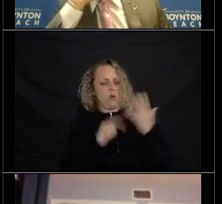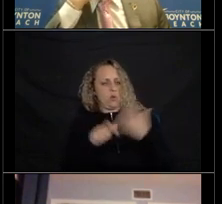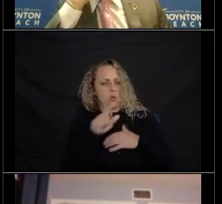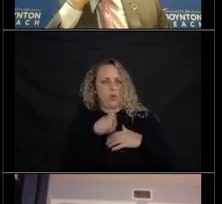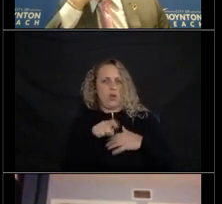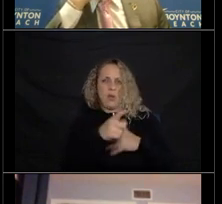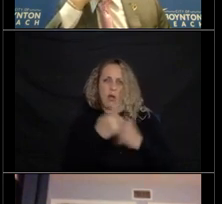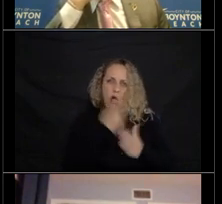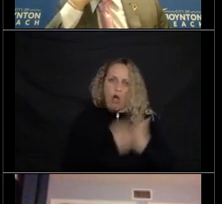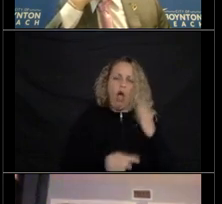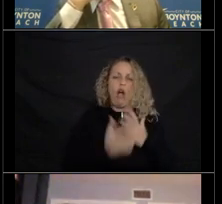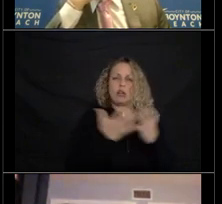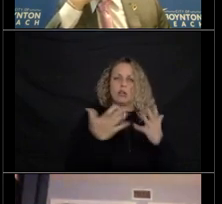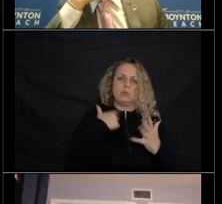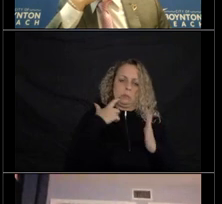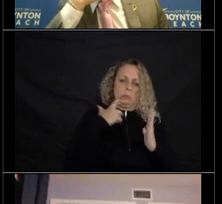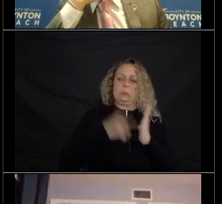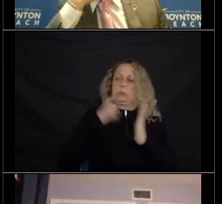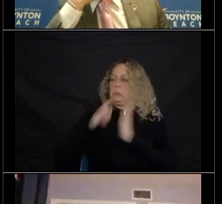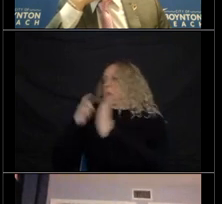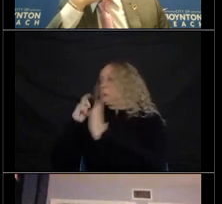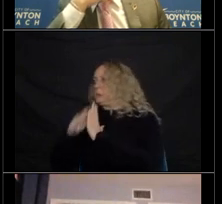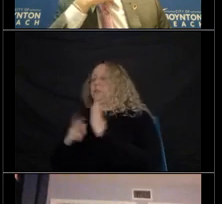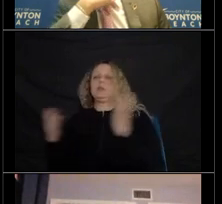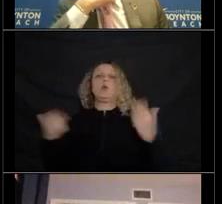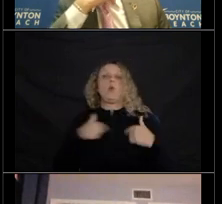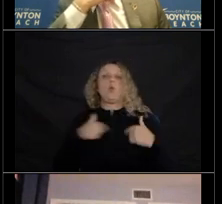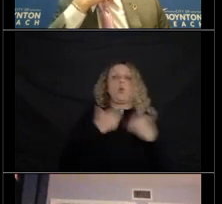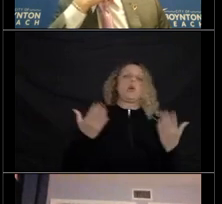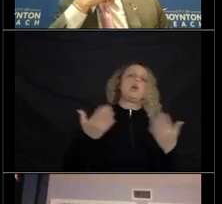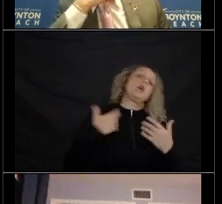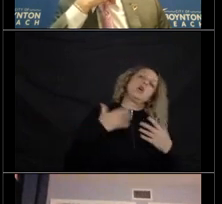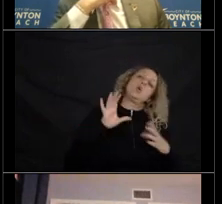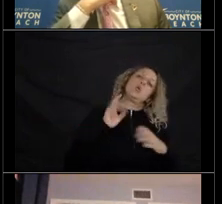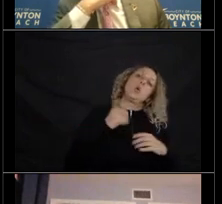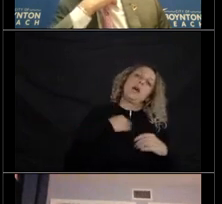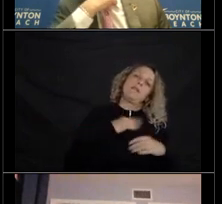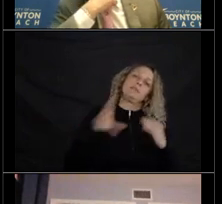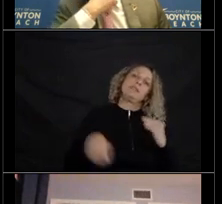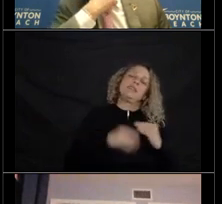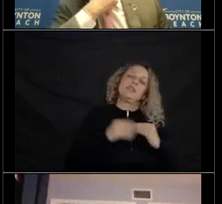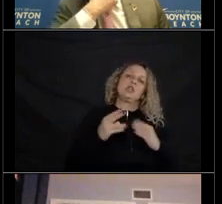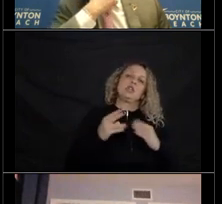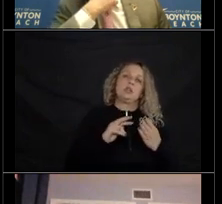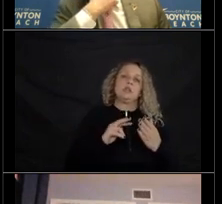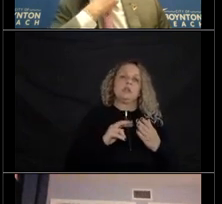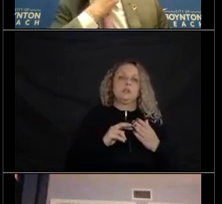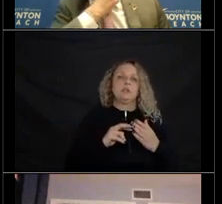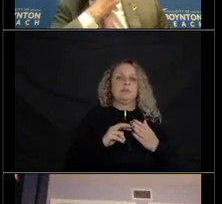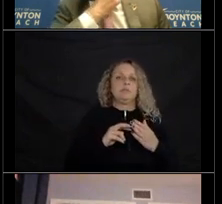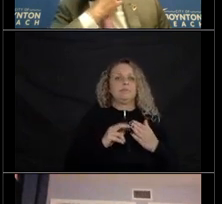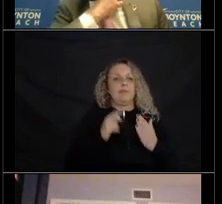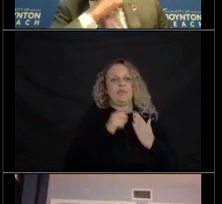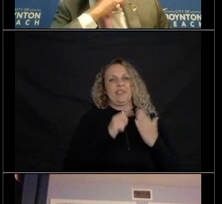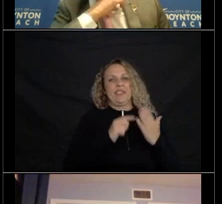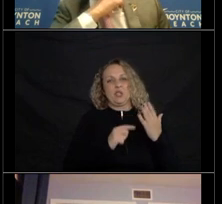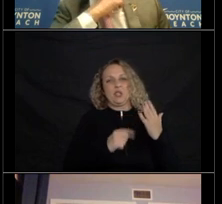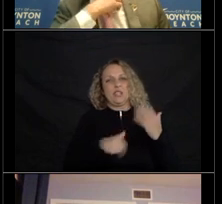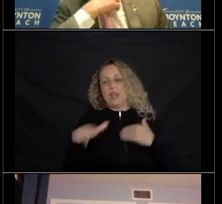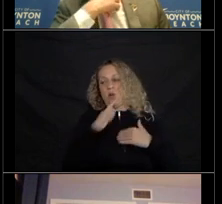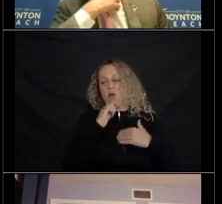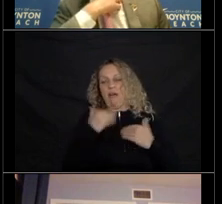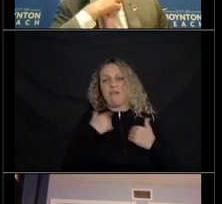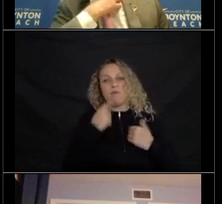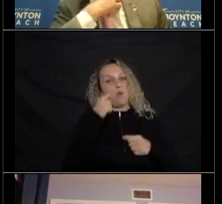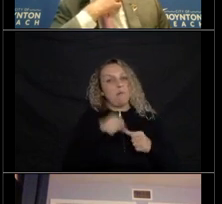big cost items are on the property. So we're, you know, we do have some additional contingencies that maybe they don't have, but you also